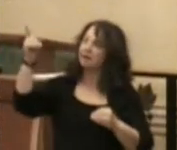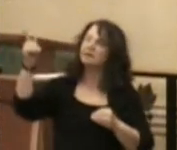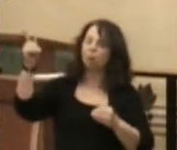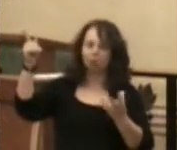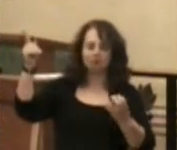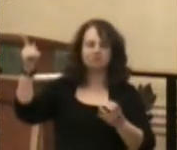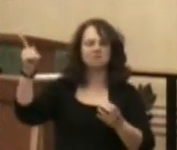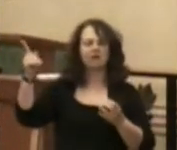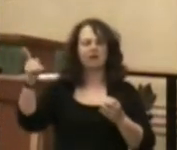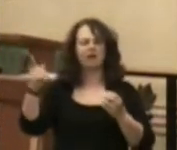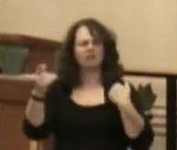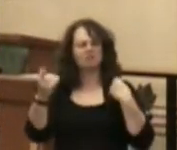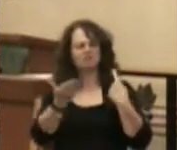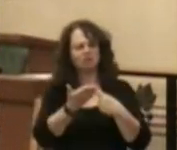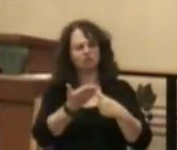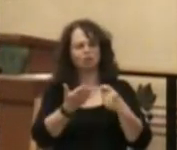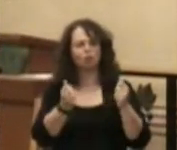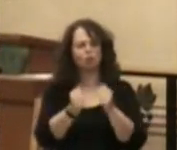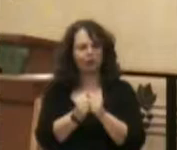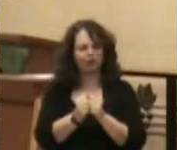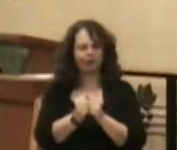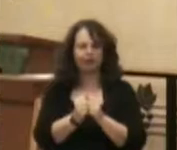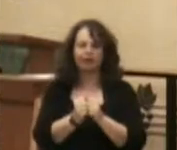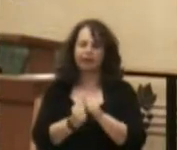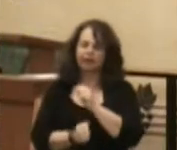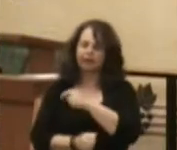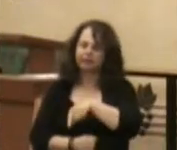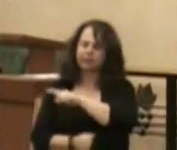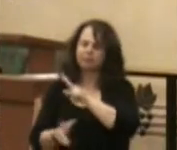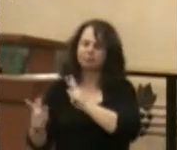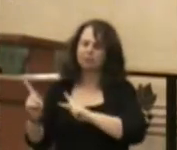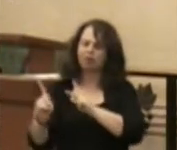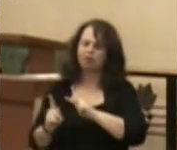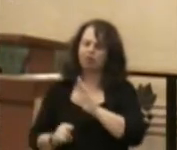Moses. A long chat.